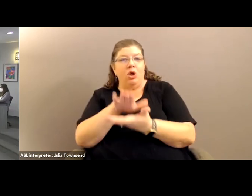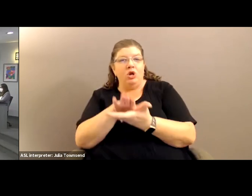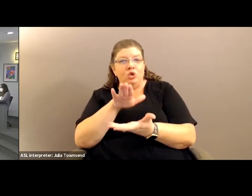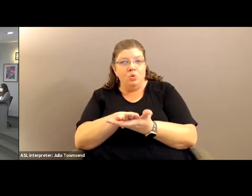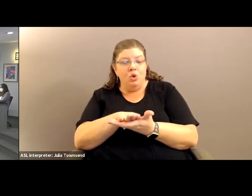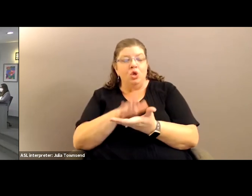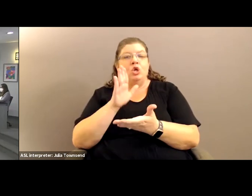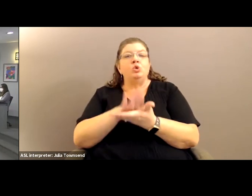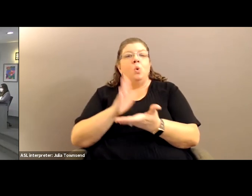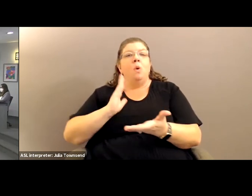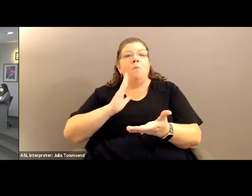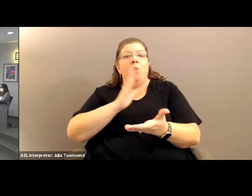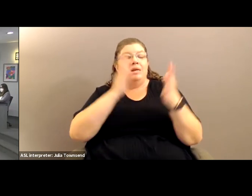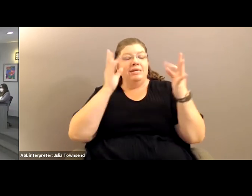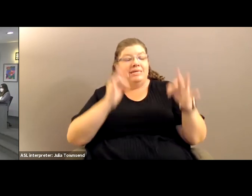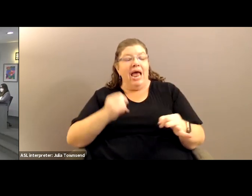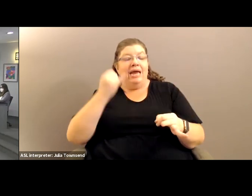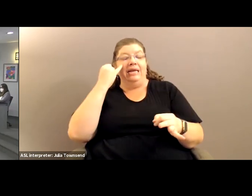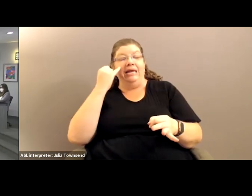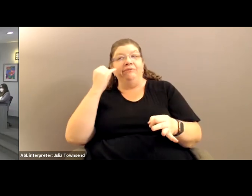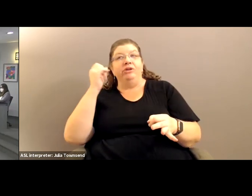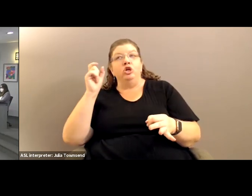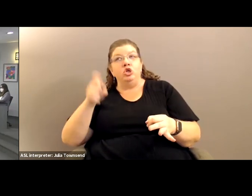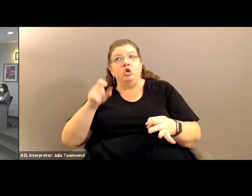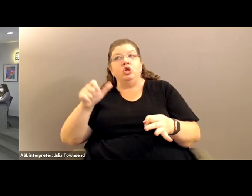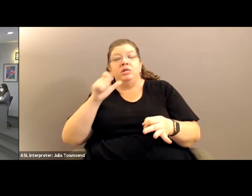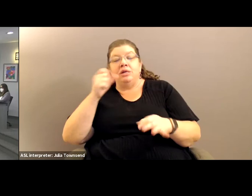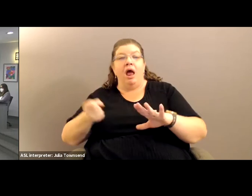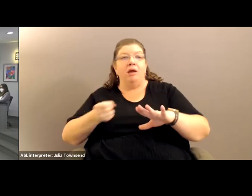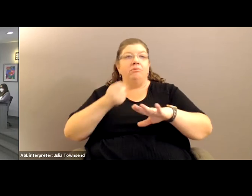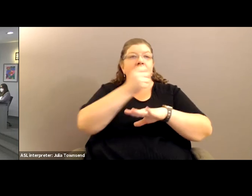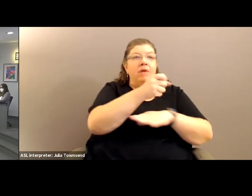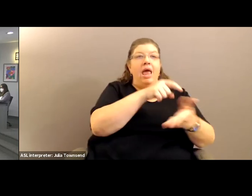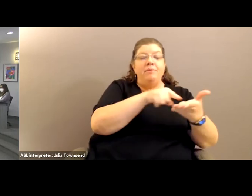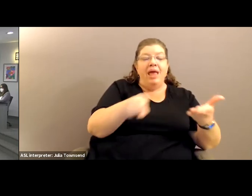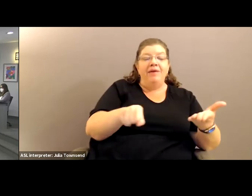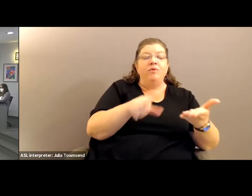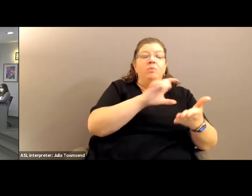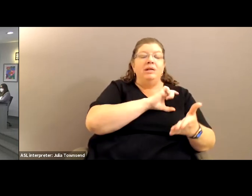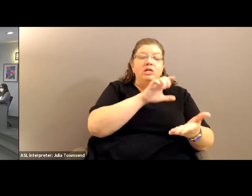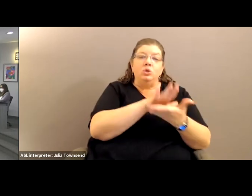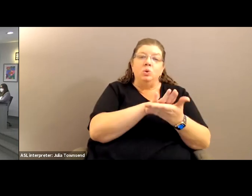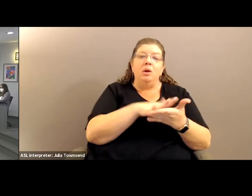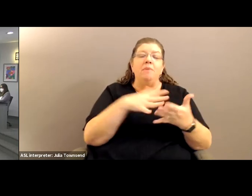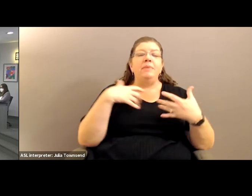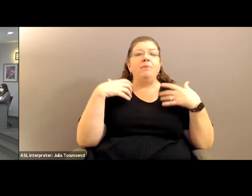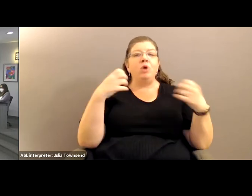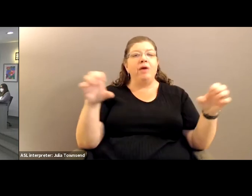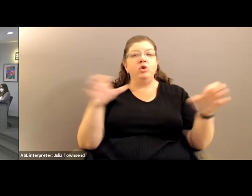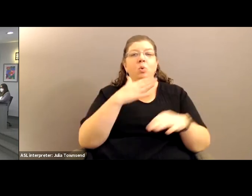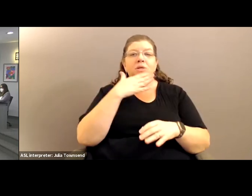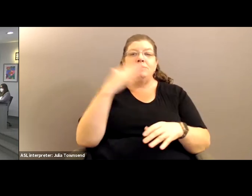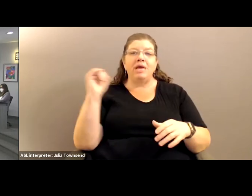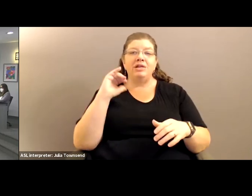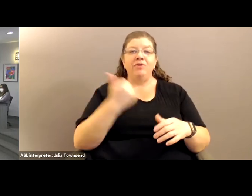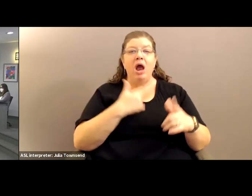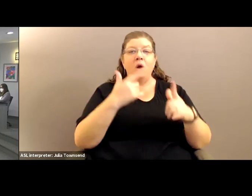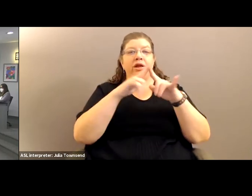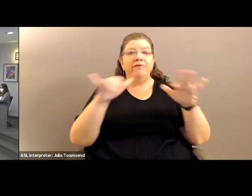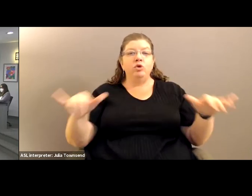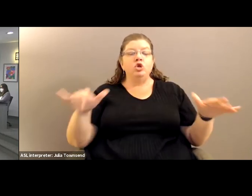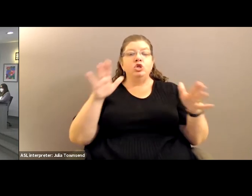decides whether or not to place and pay for police in schools i ask the school board to be brave and do what is best for our diverse student